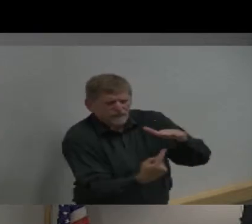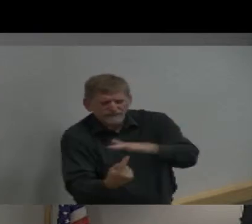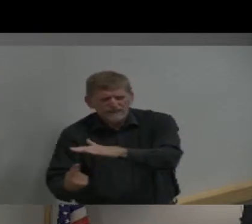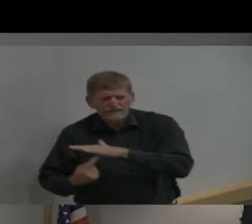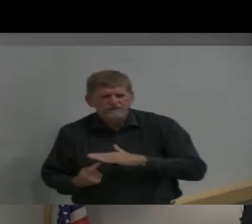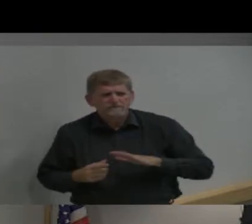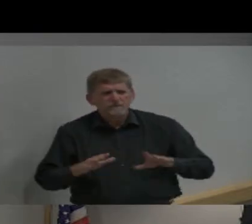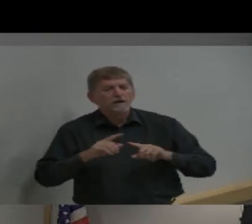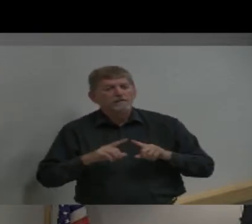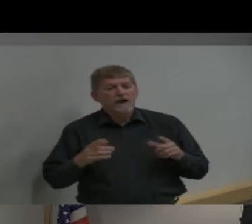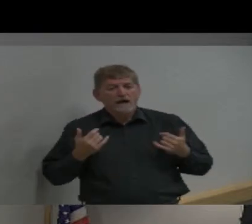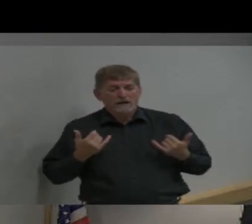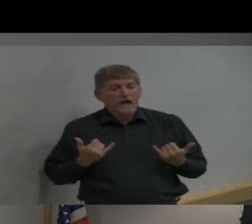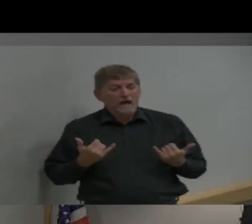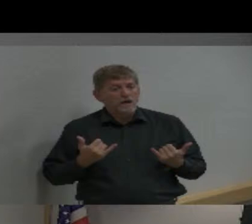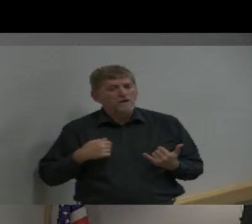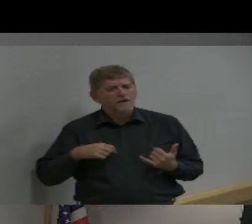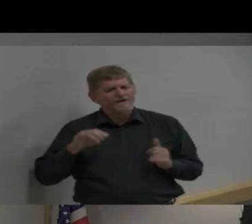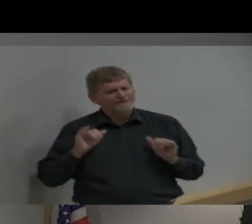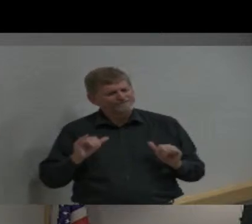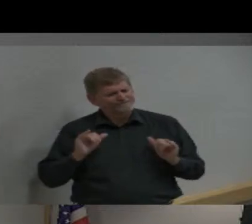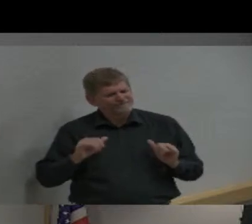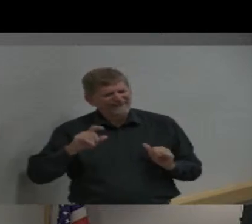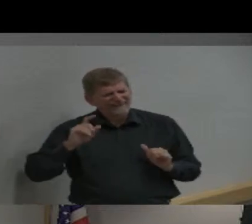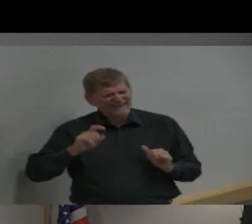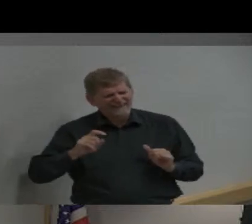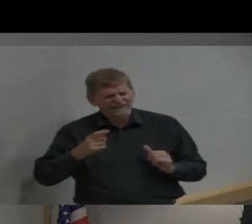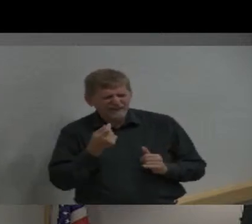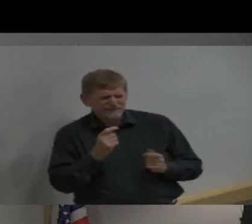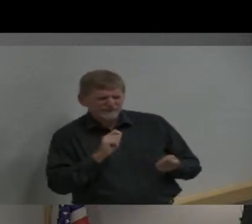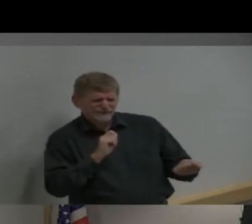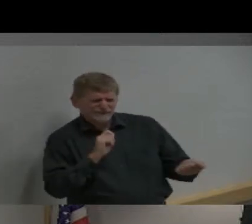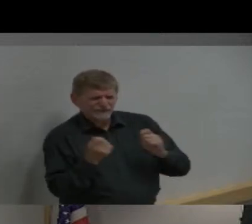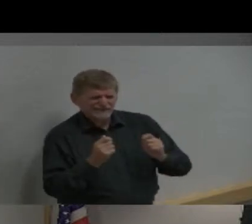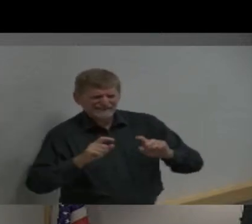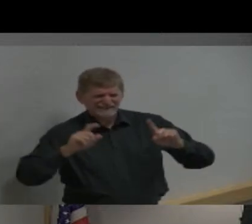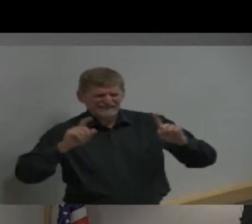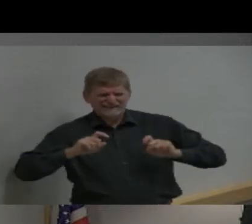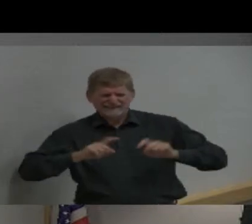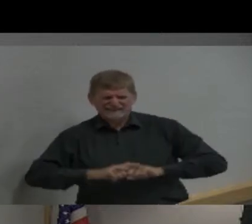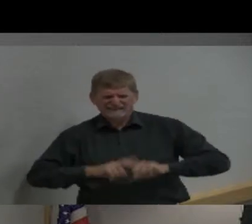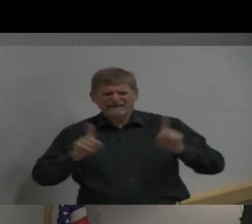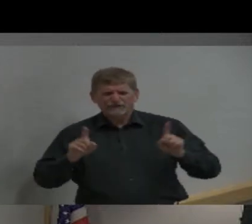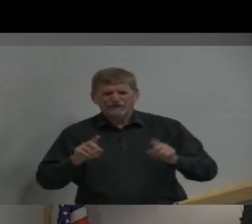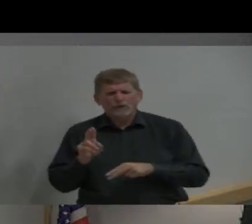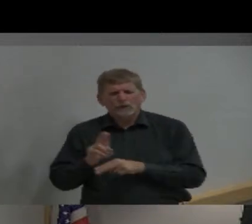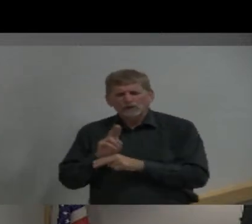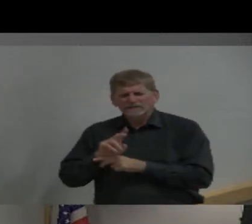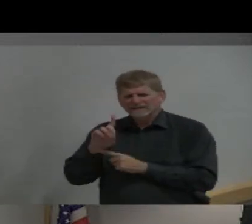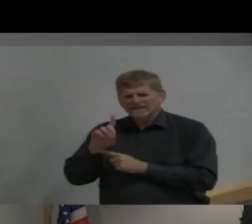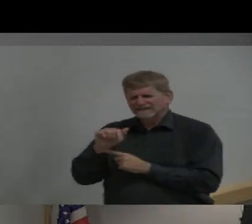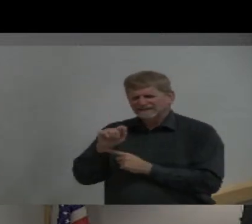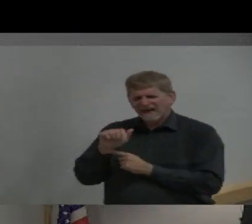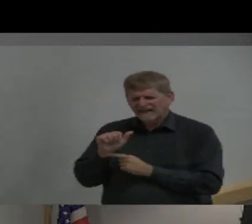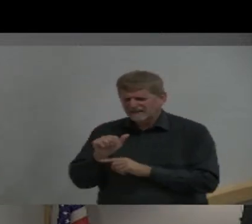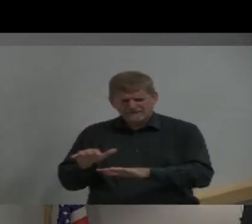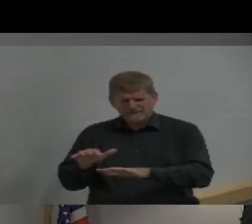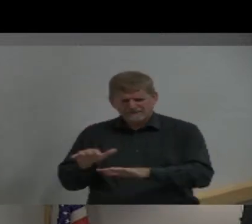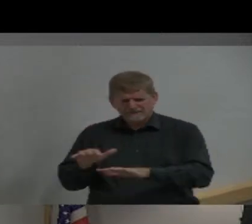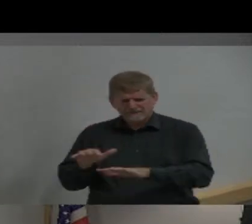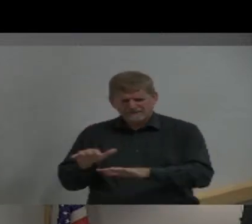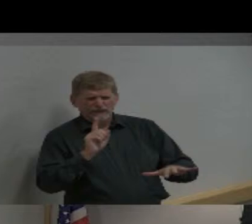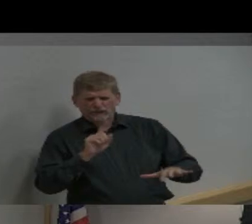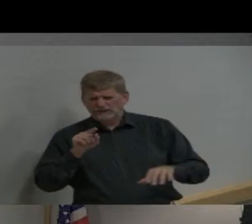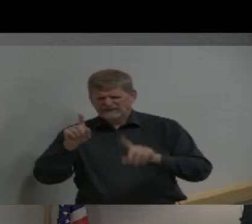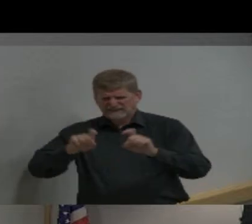to doing some different type of testing, using the data to kind of help us to figure out where should we test more so that we can find out